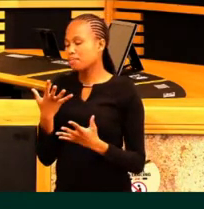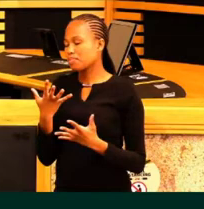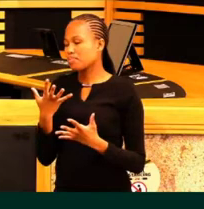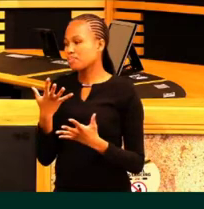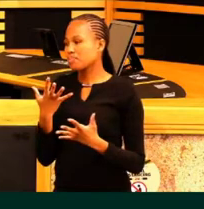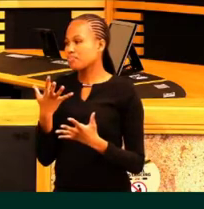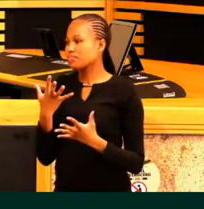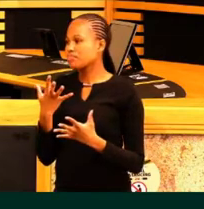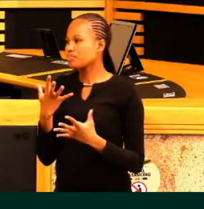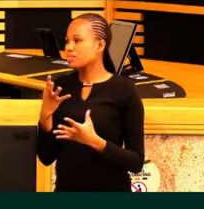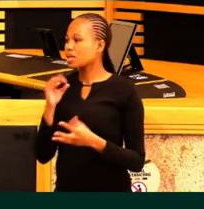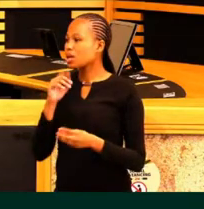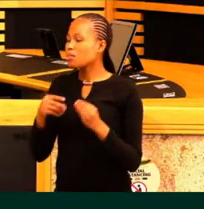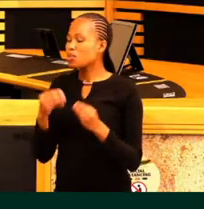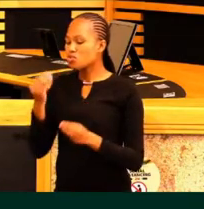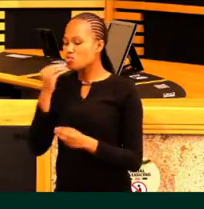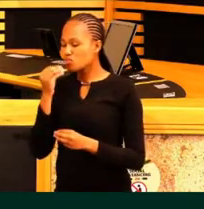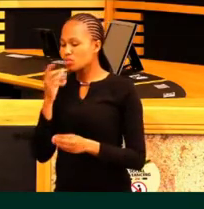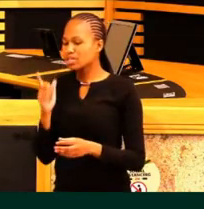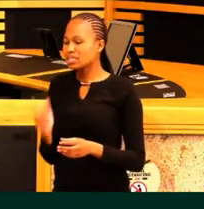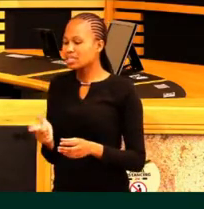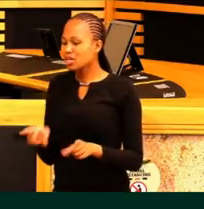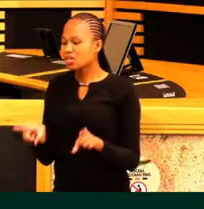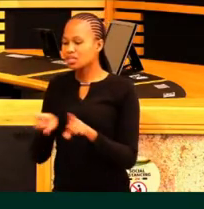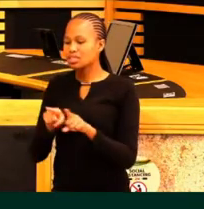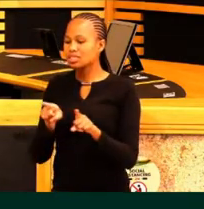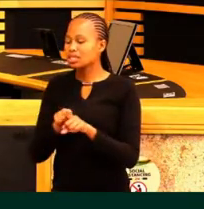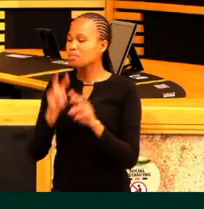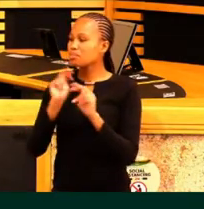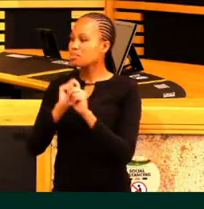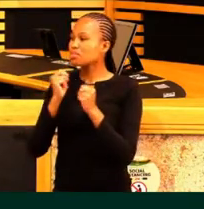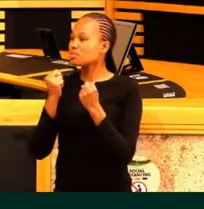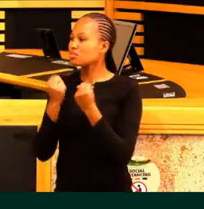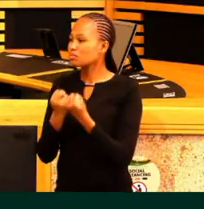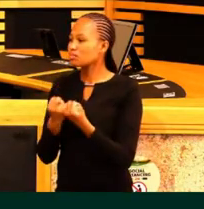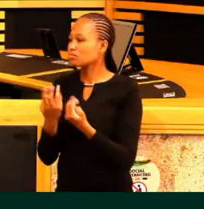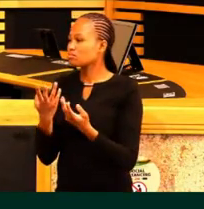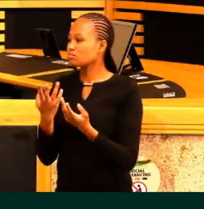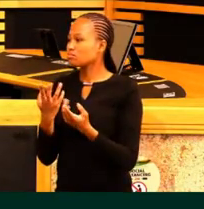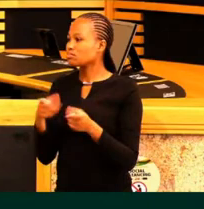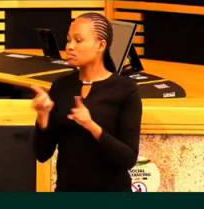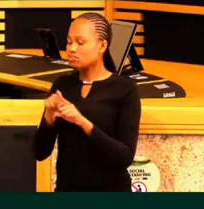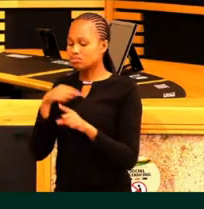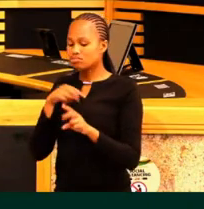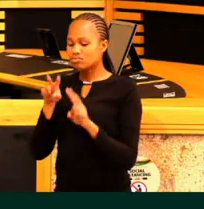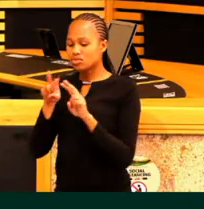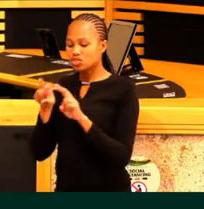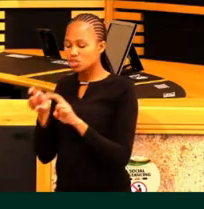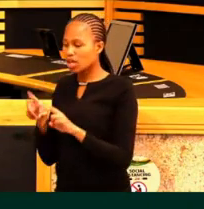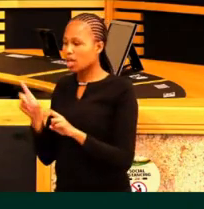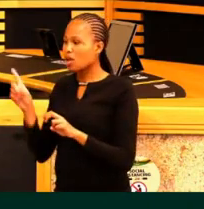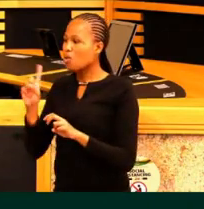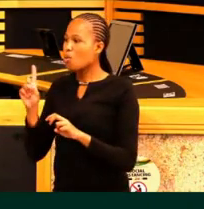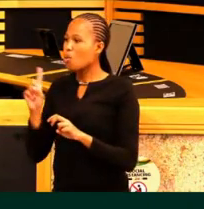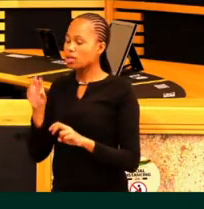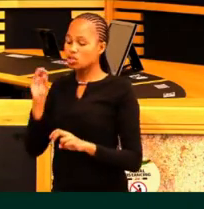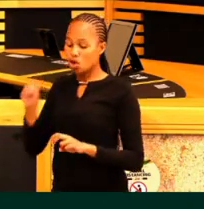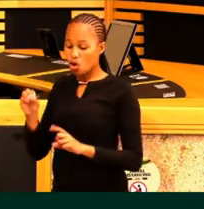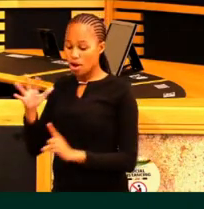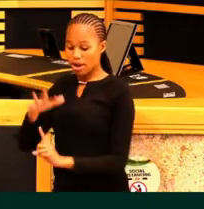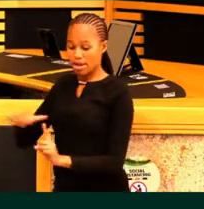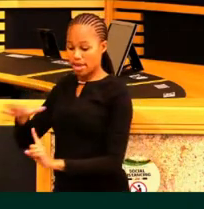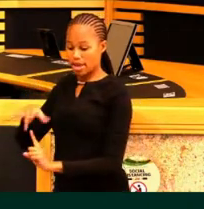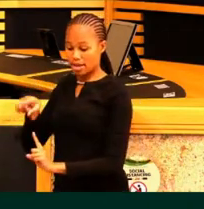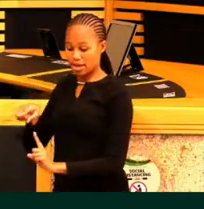solidifying internet food security and also scaling the nation it is quite important that we necessarily check out your area then